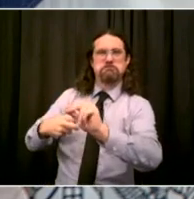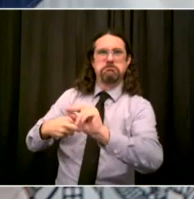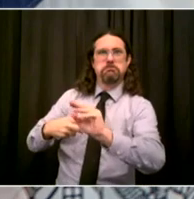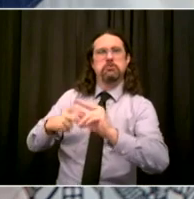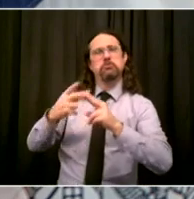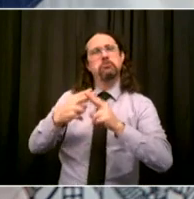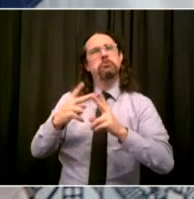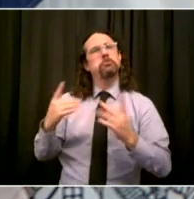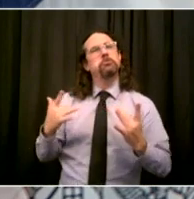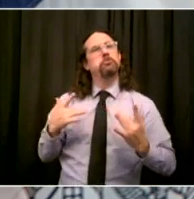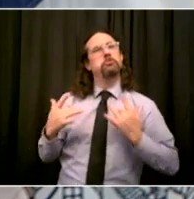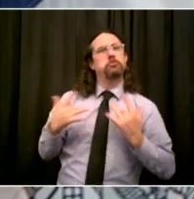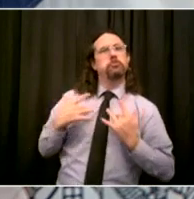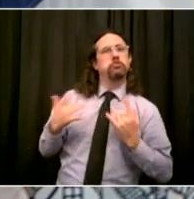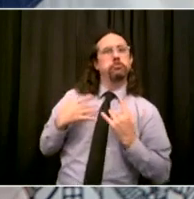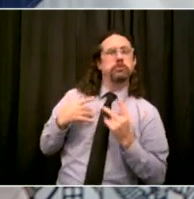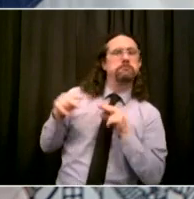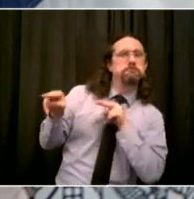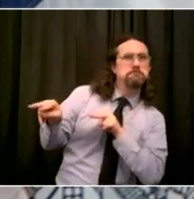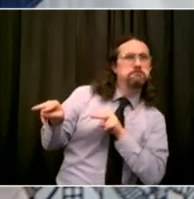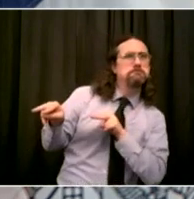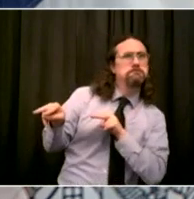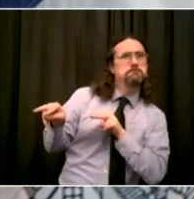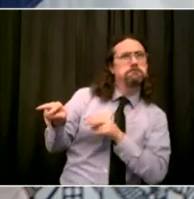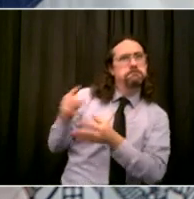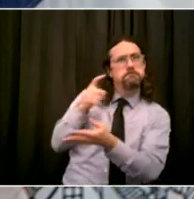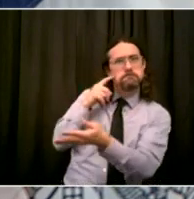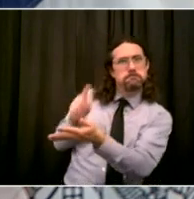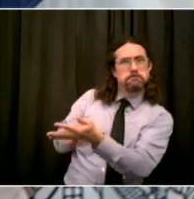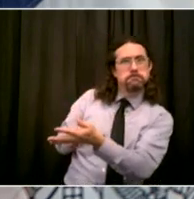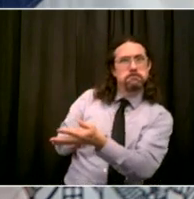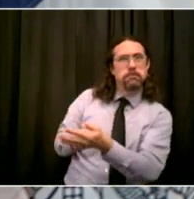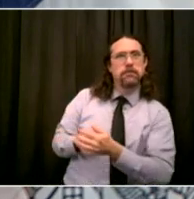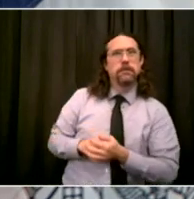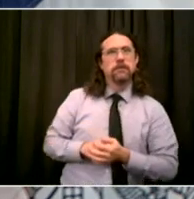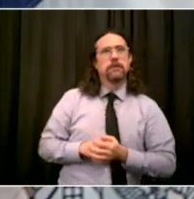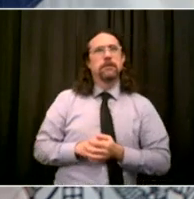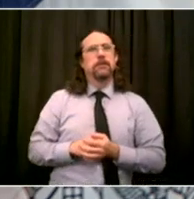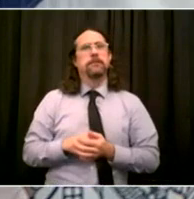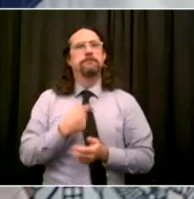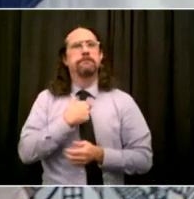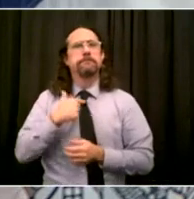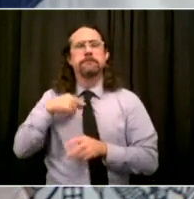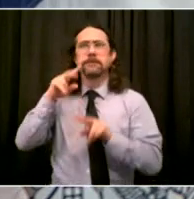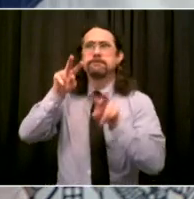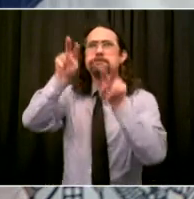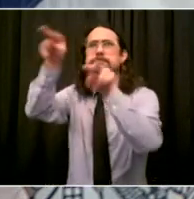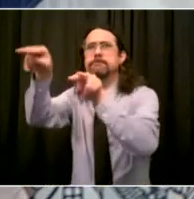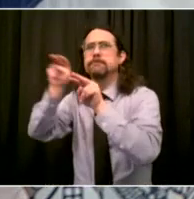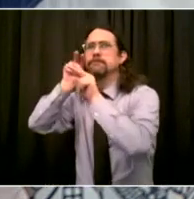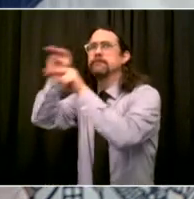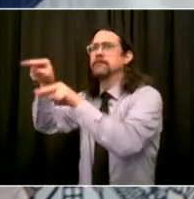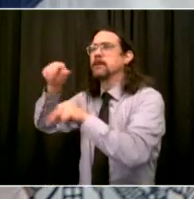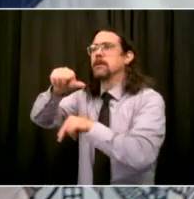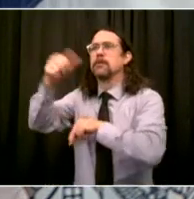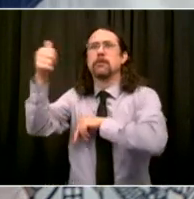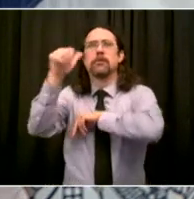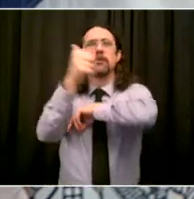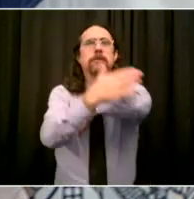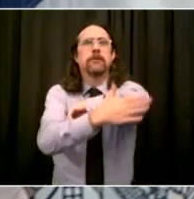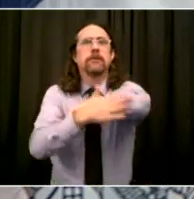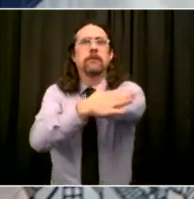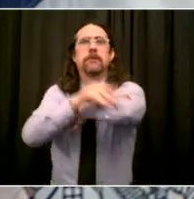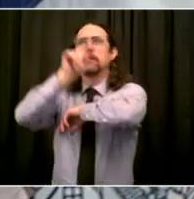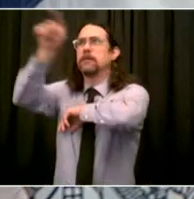that have been part of the challenge. So look, we are not at 2% on a 7-day rolling average. We are certainly not at that